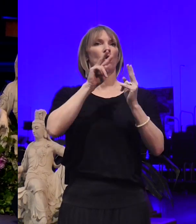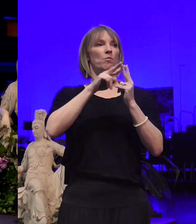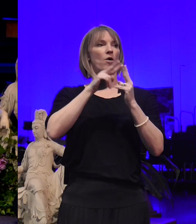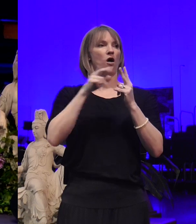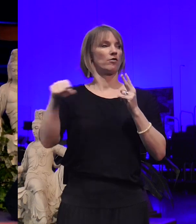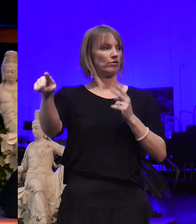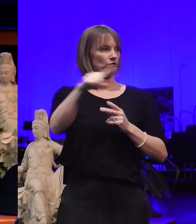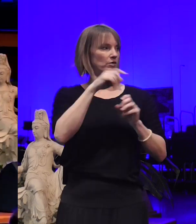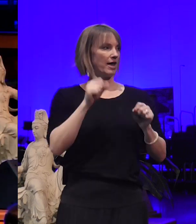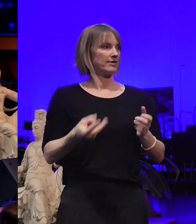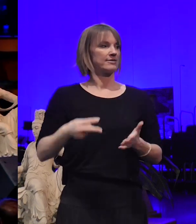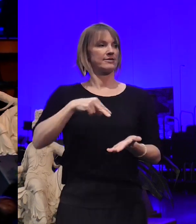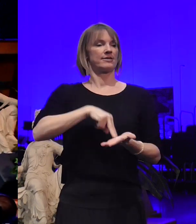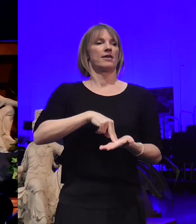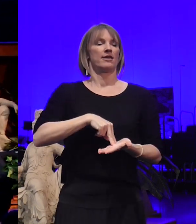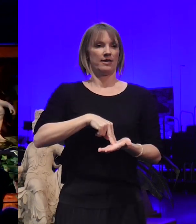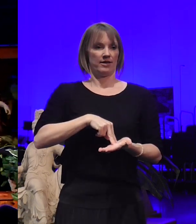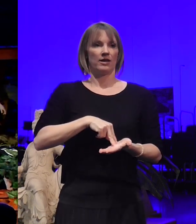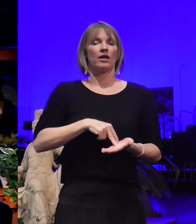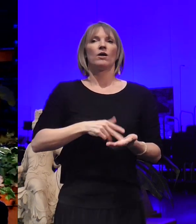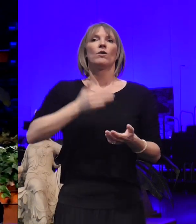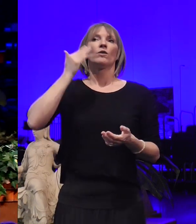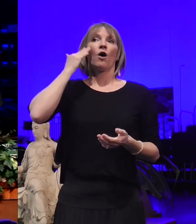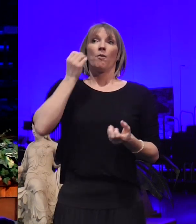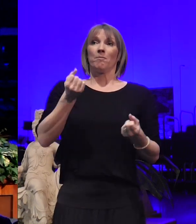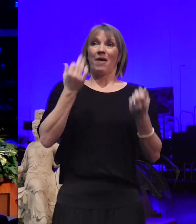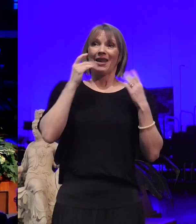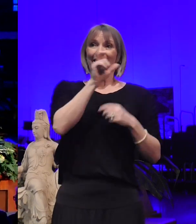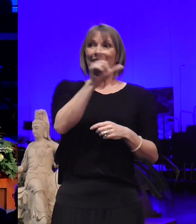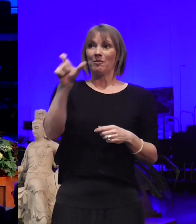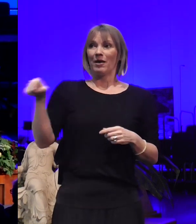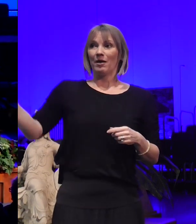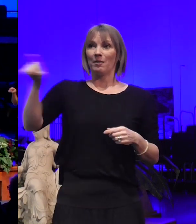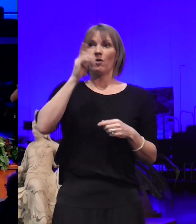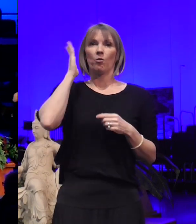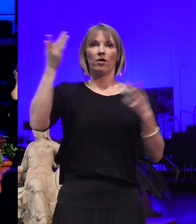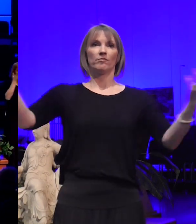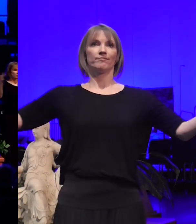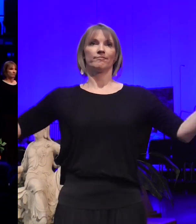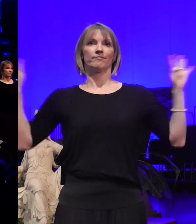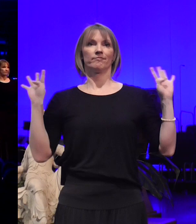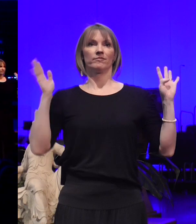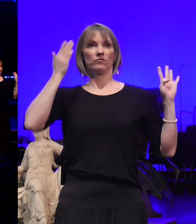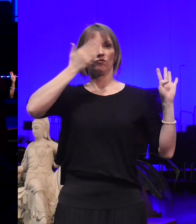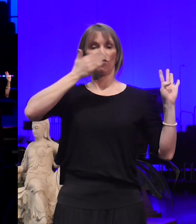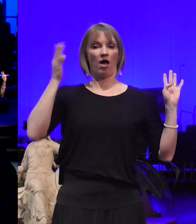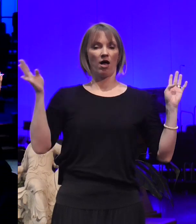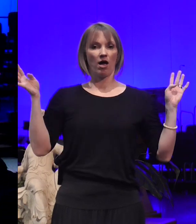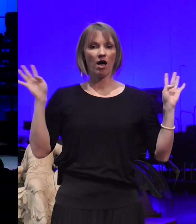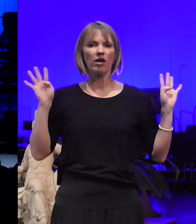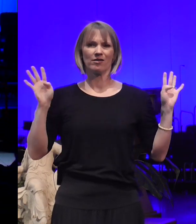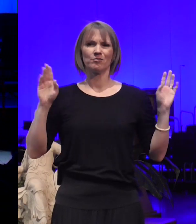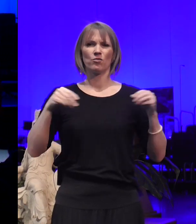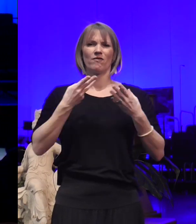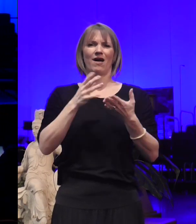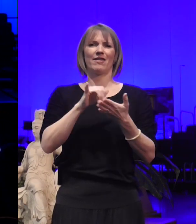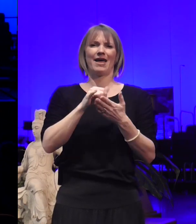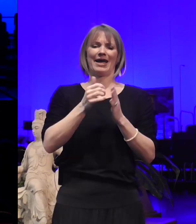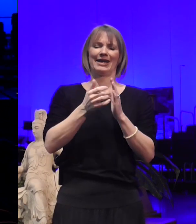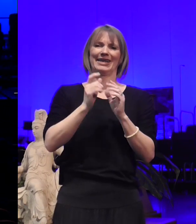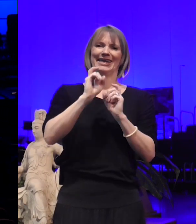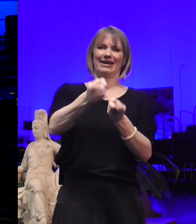here. And know that many of these folks are going to be right here in front of the stage. And give yourself that gift